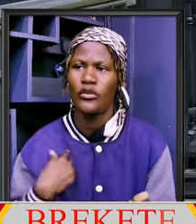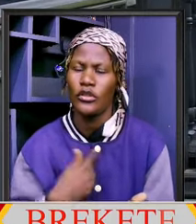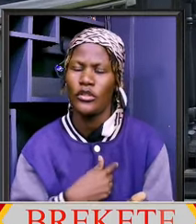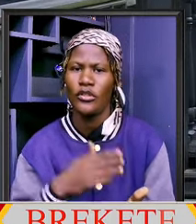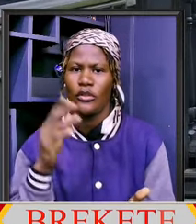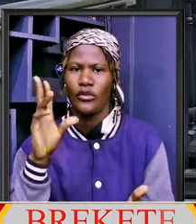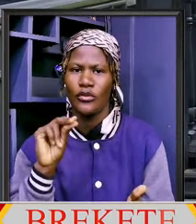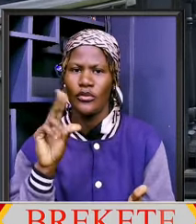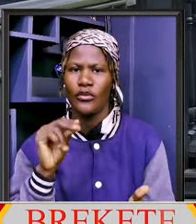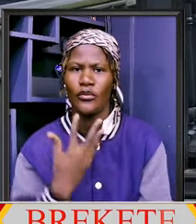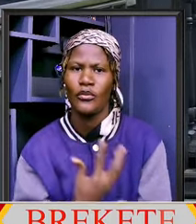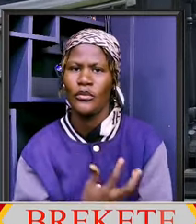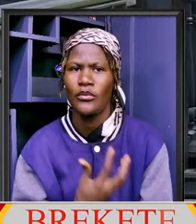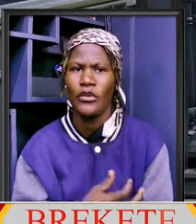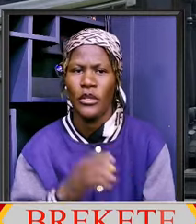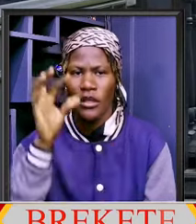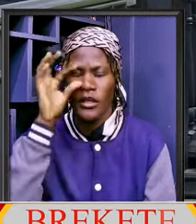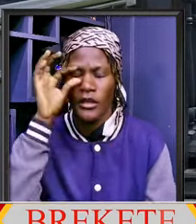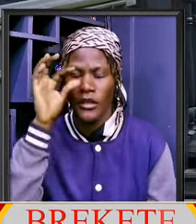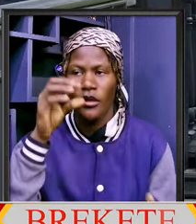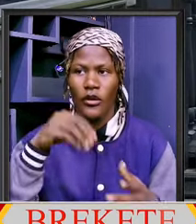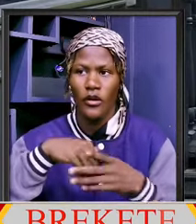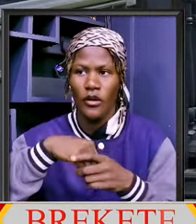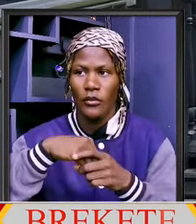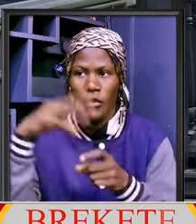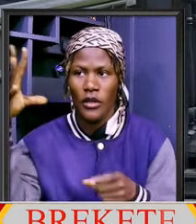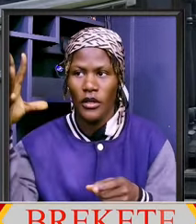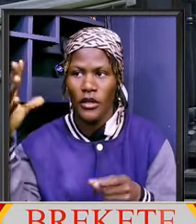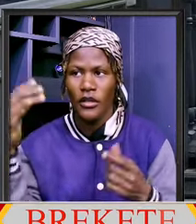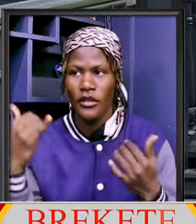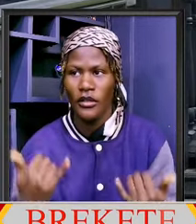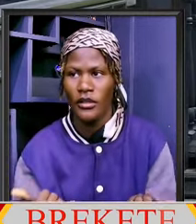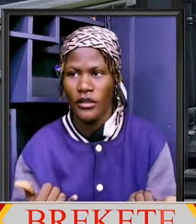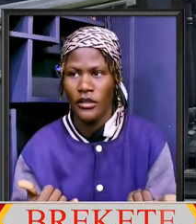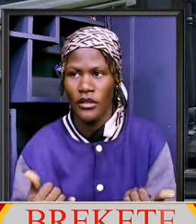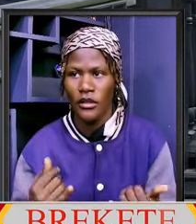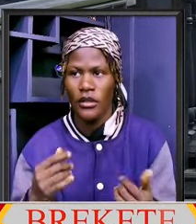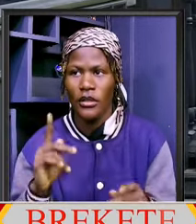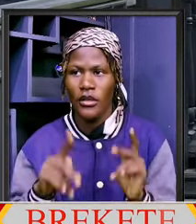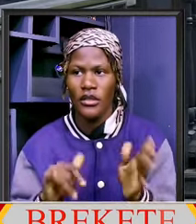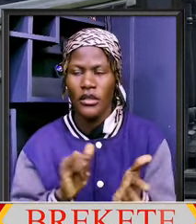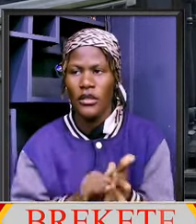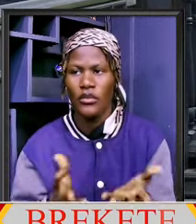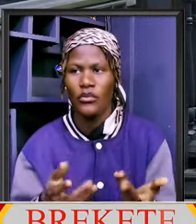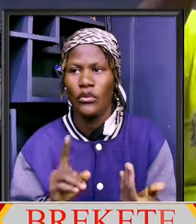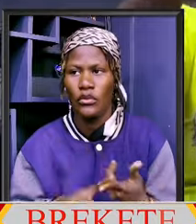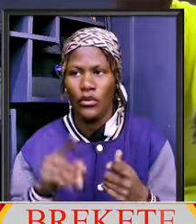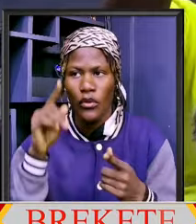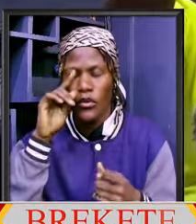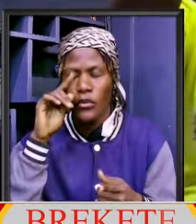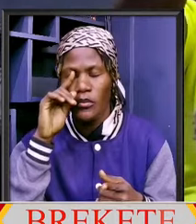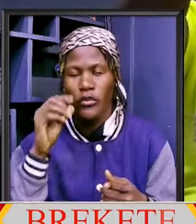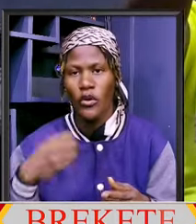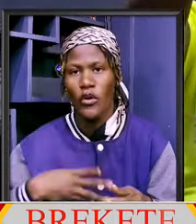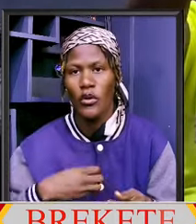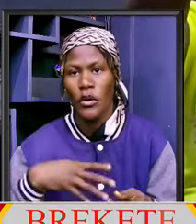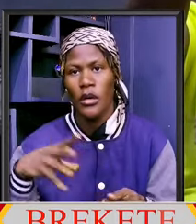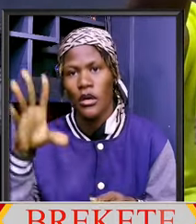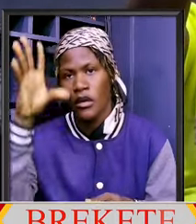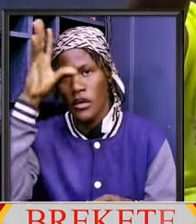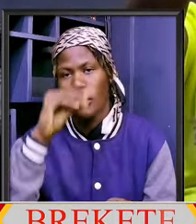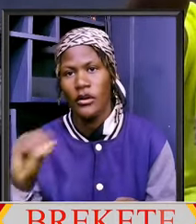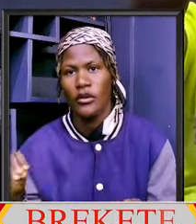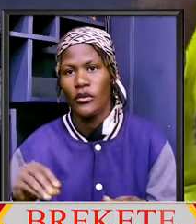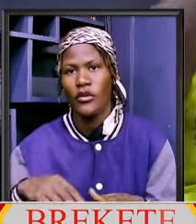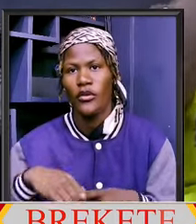So as the eye come out now, the person where one operated, the Oyibo went to holiday